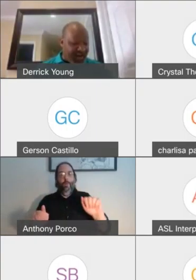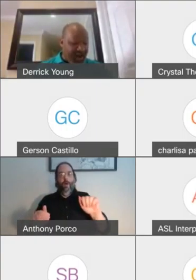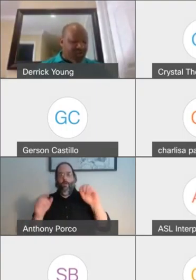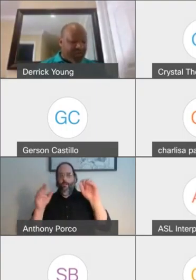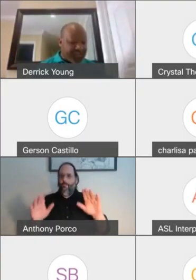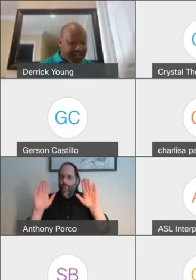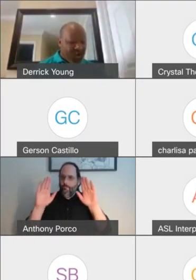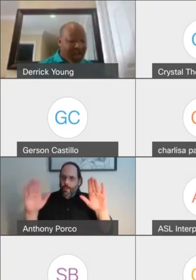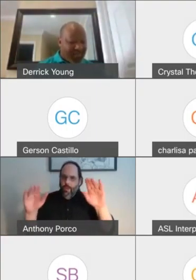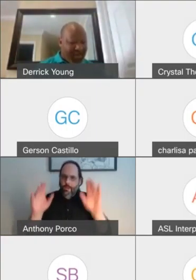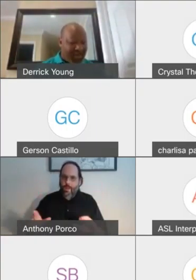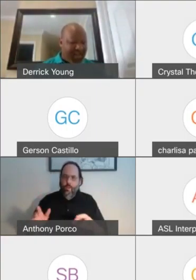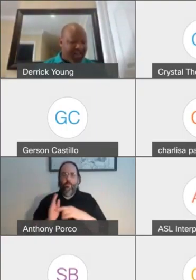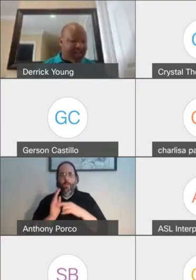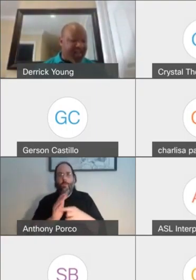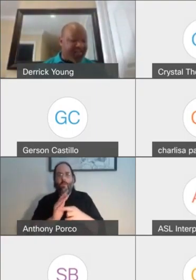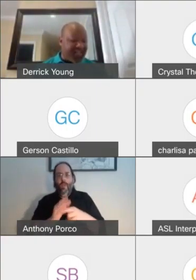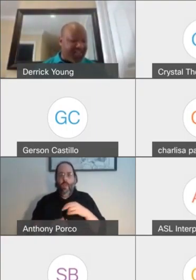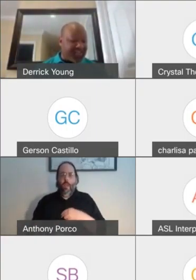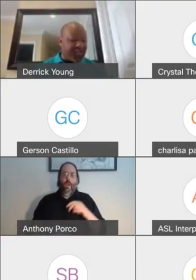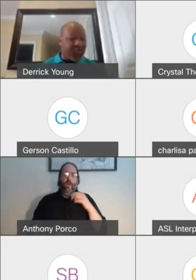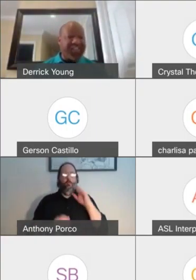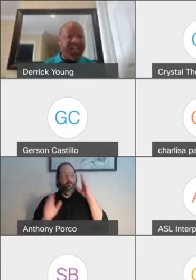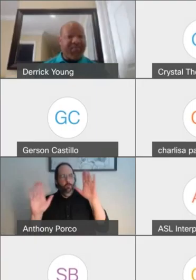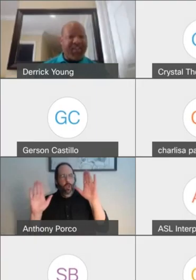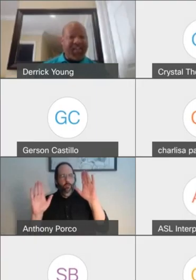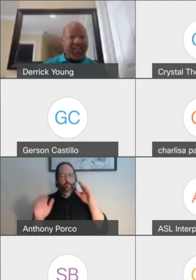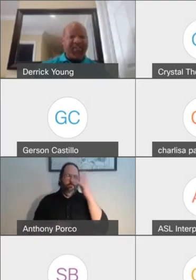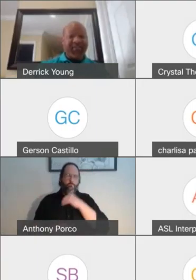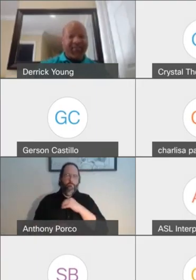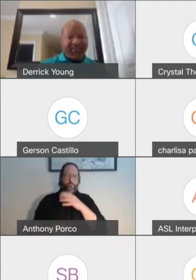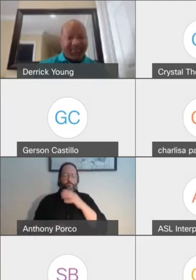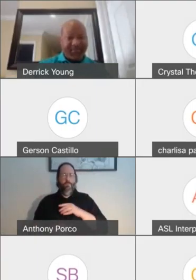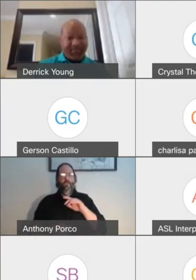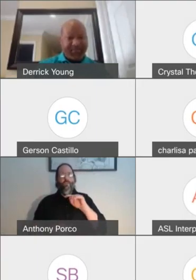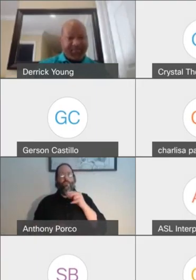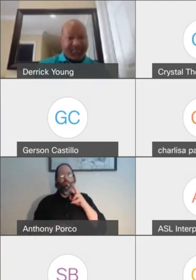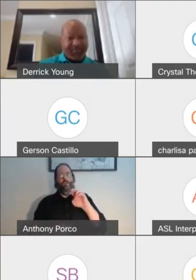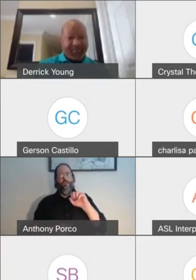extraordinaire representing Kwatma, the lovely Miss Teresa Peel.